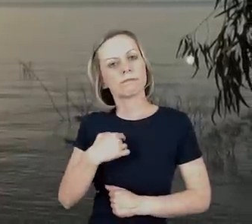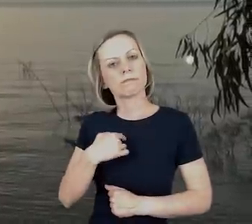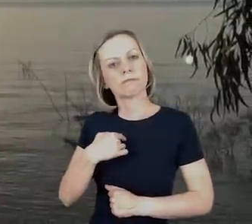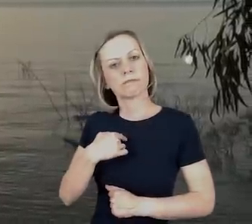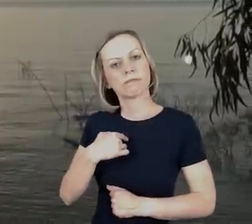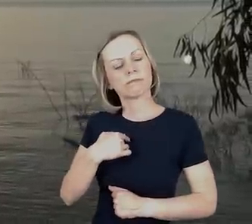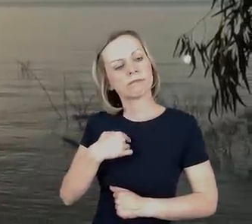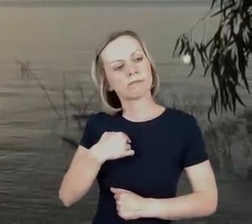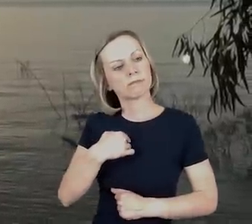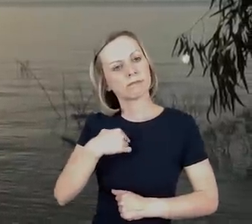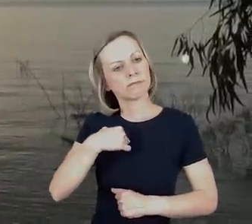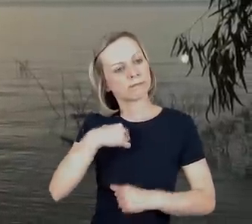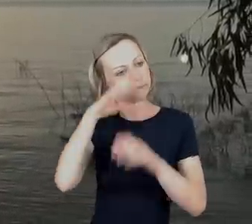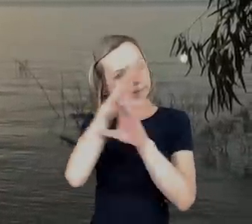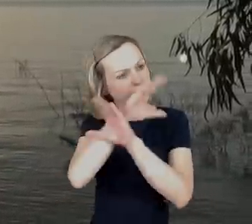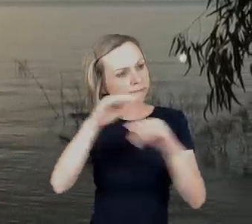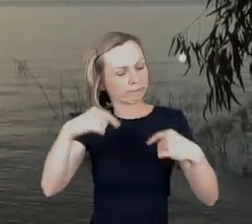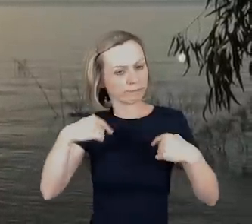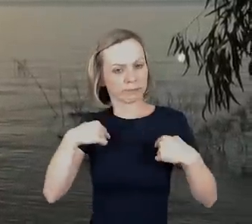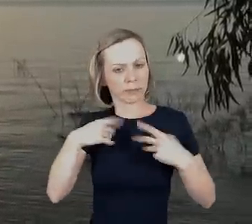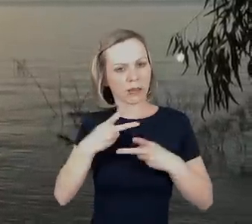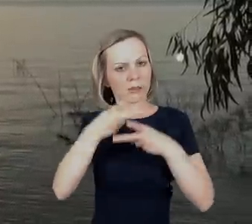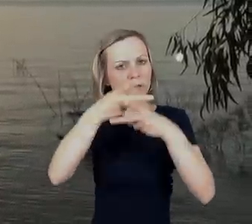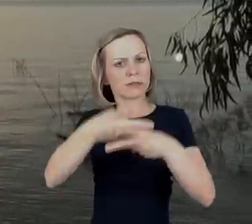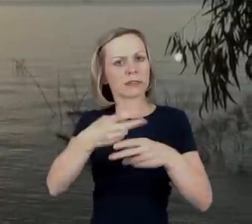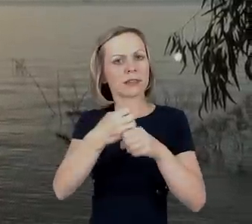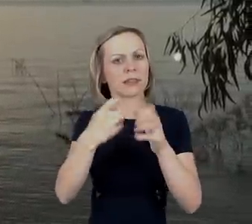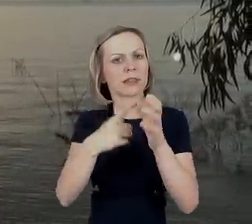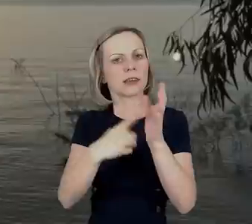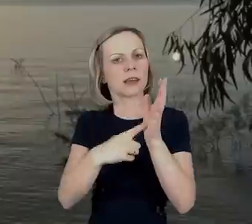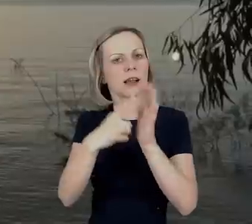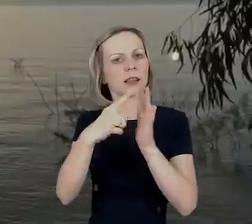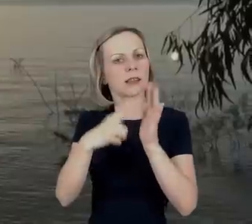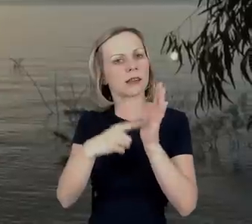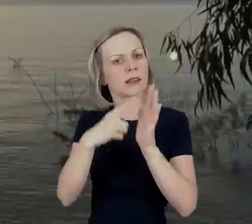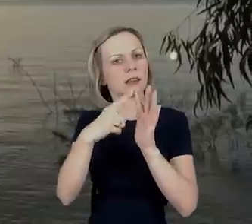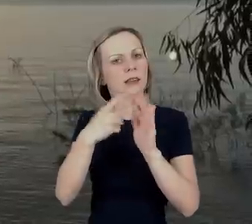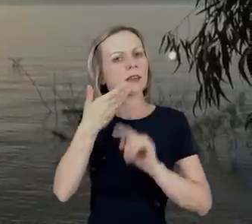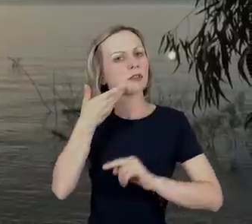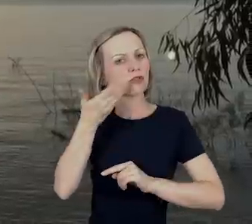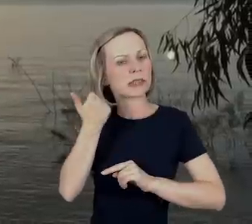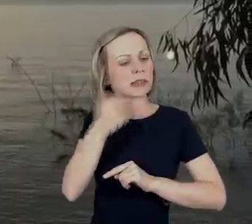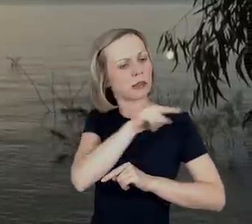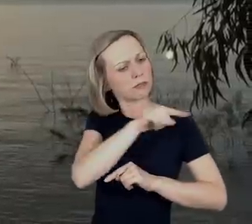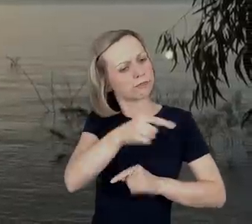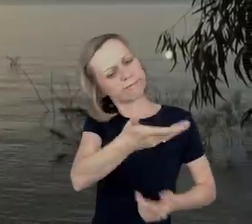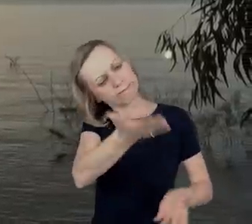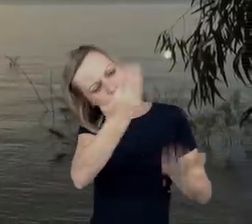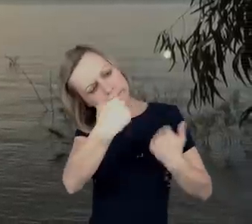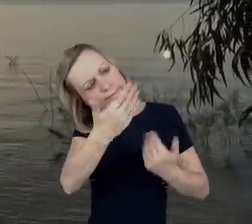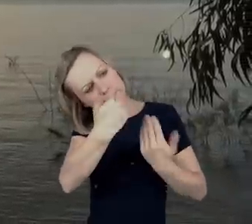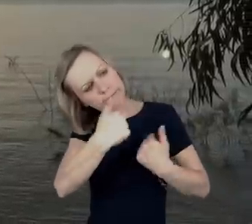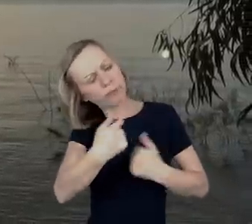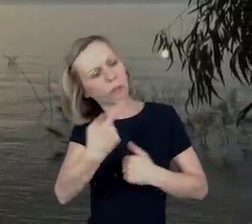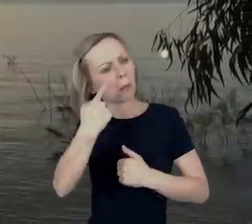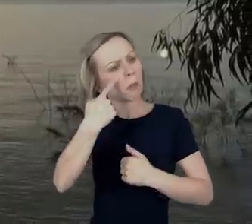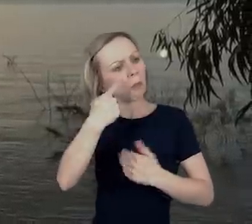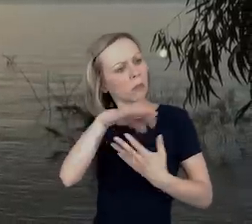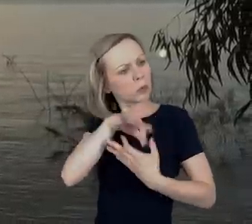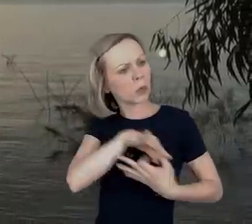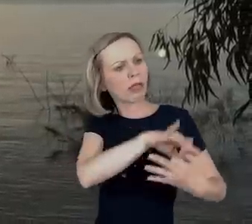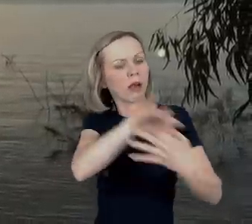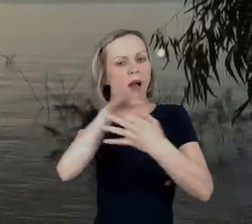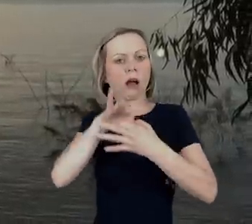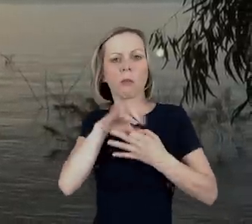I want to take you back to the time that I was in Galilee a few weeks ago, walking by the Sea of Galilee